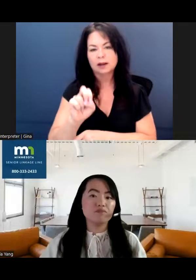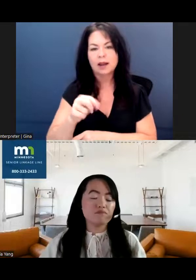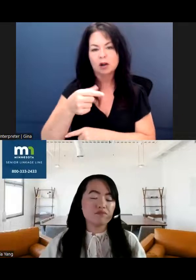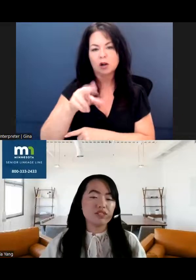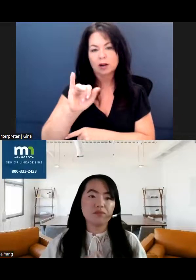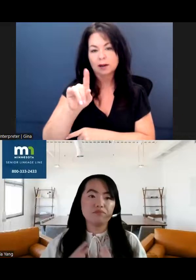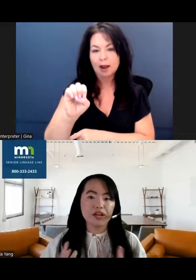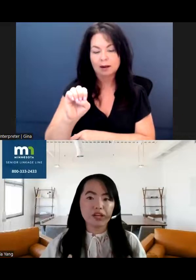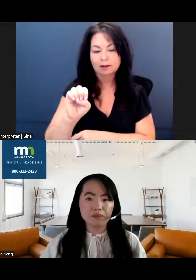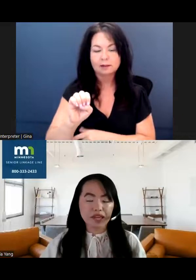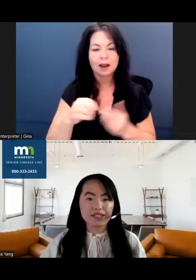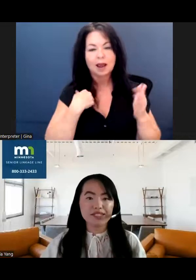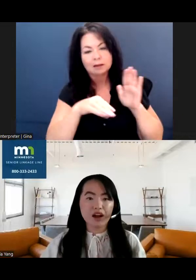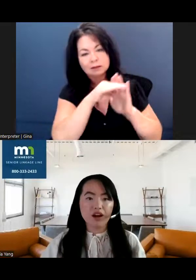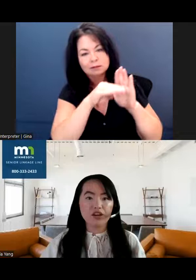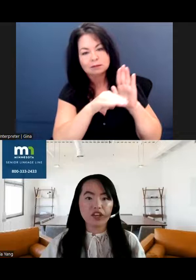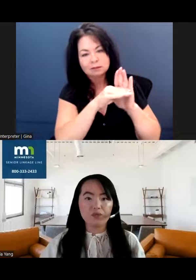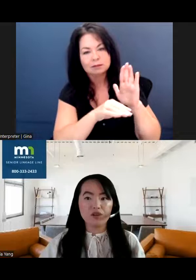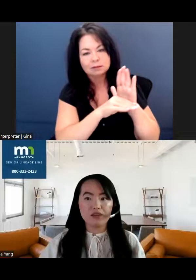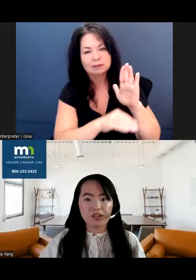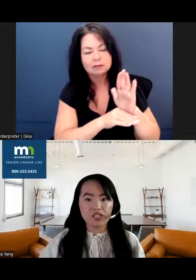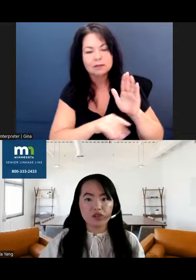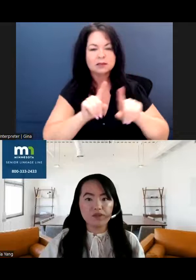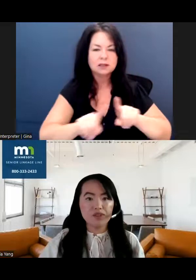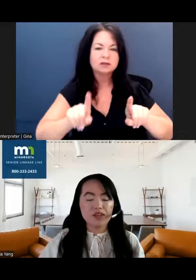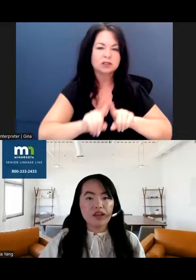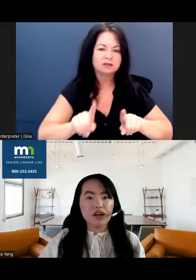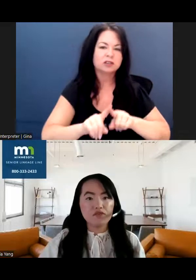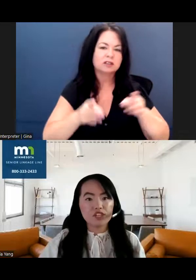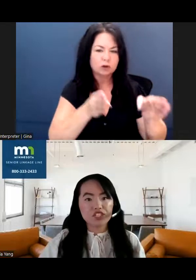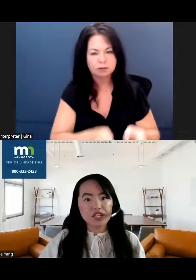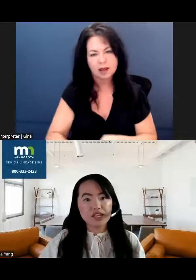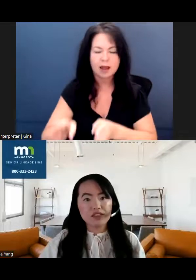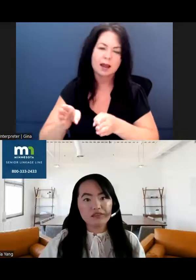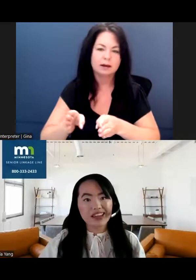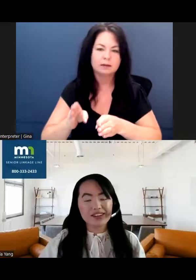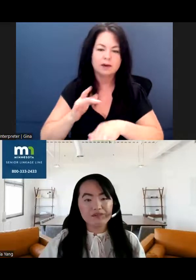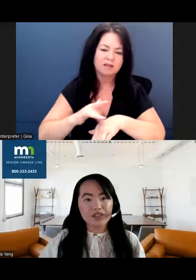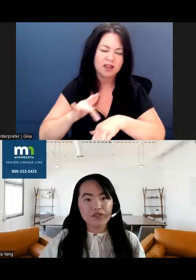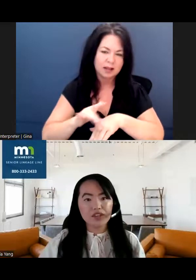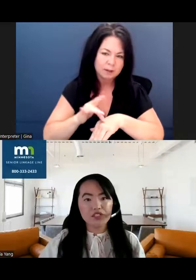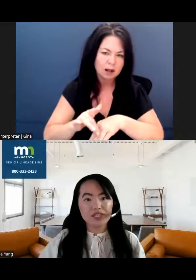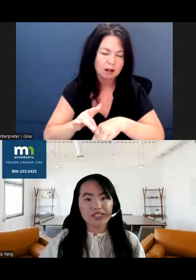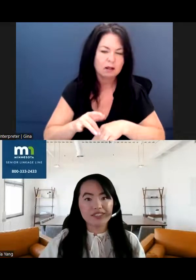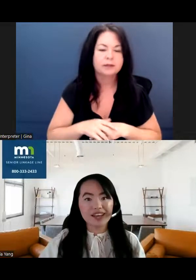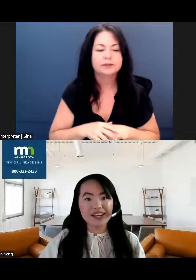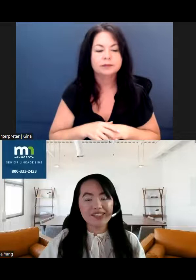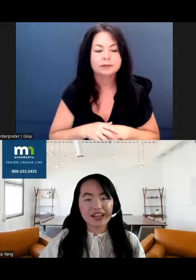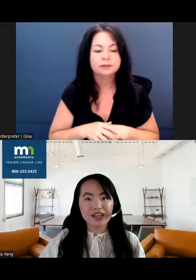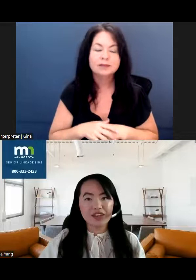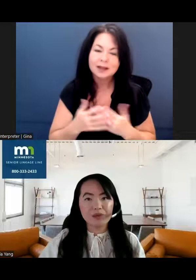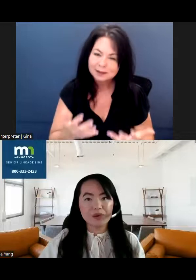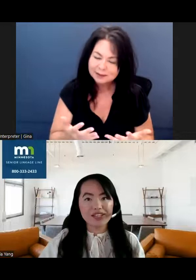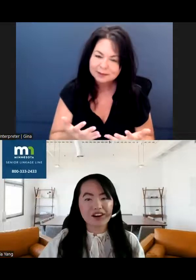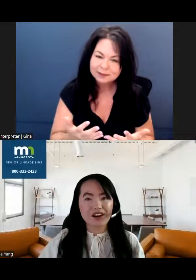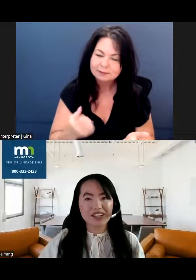the different Medicare plans that are available in Minnesota. Unfortunately, that healthcare choices guide is